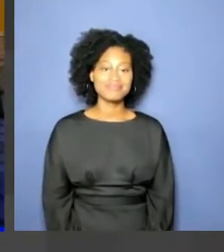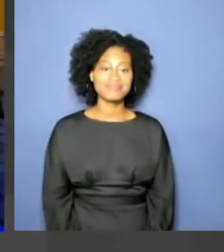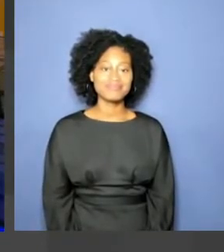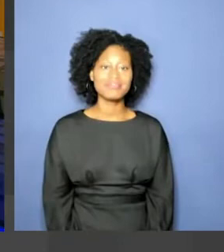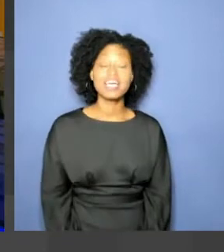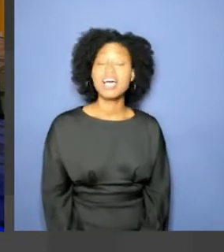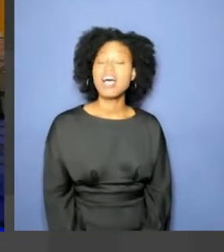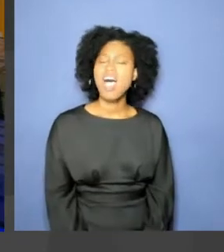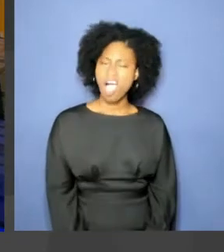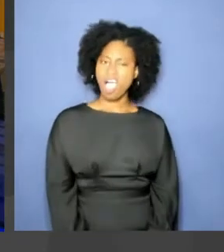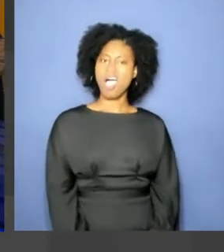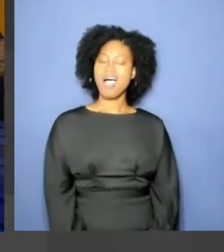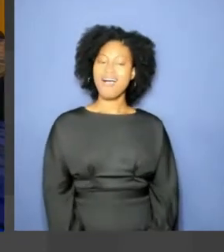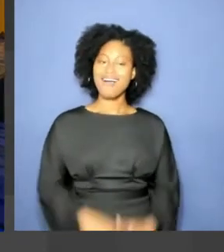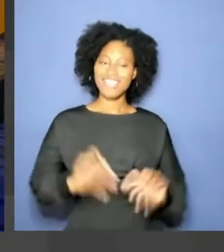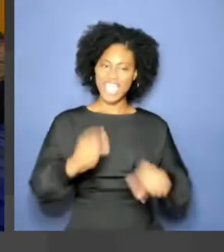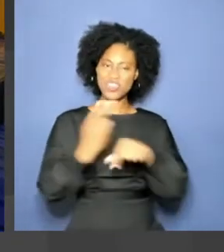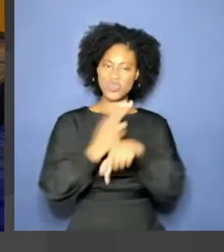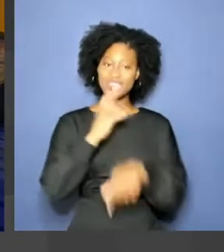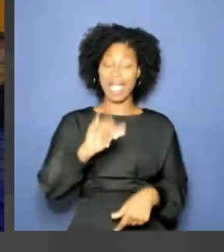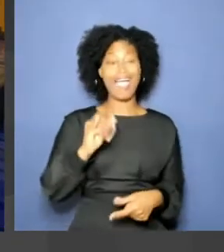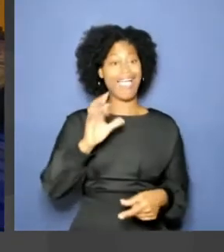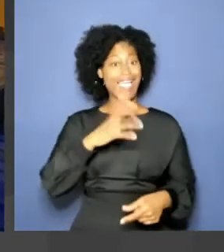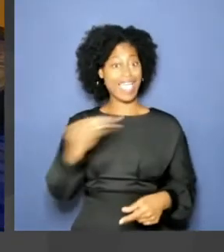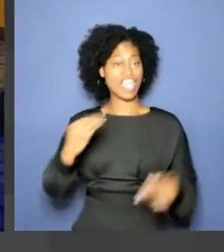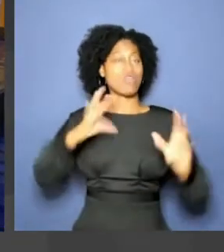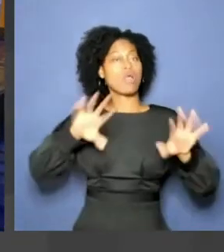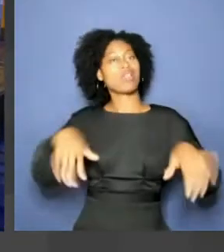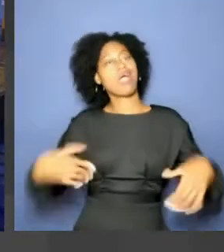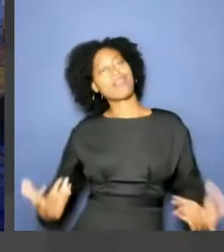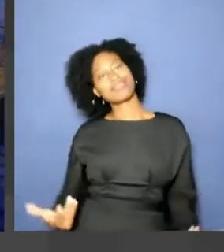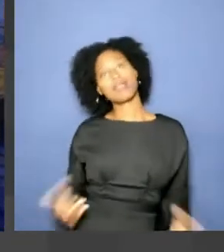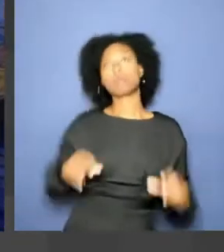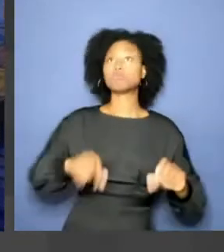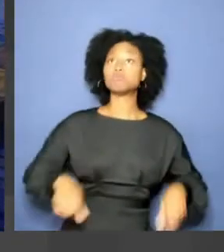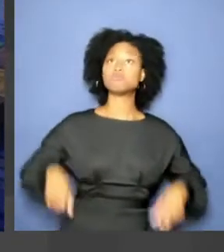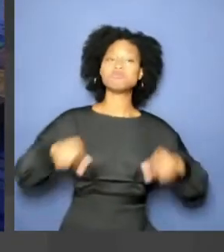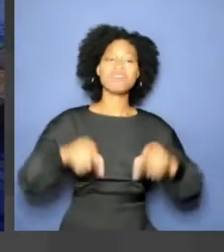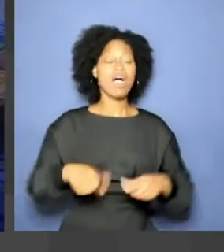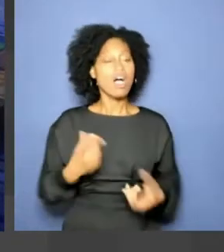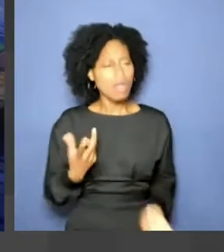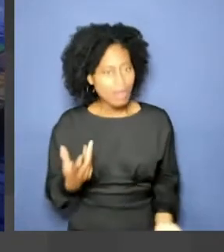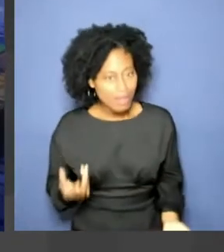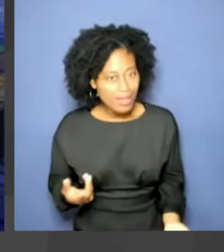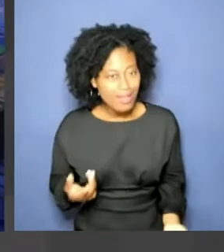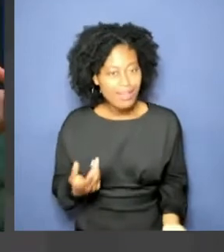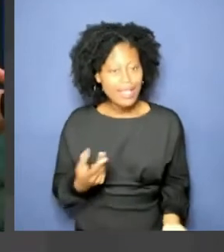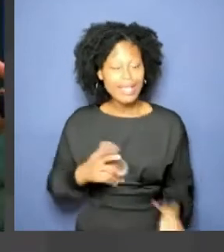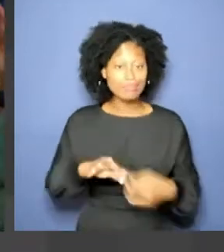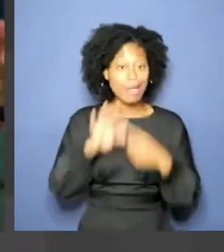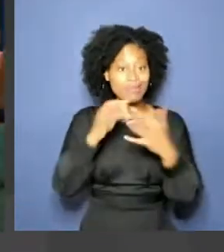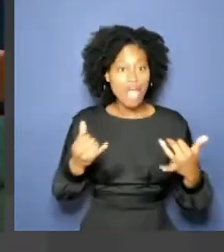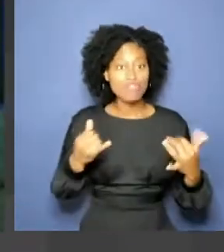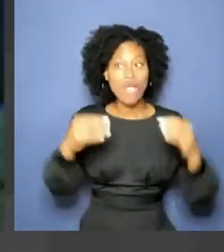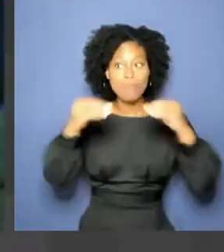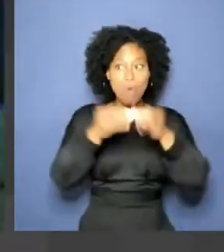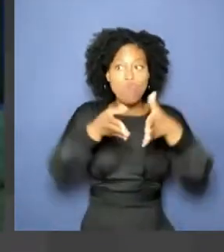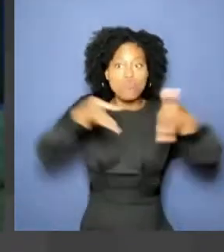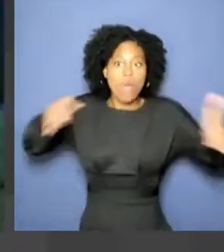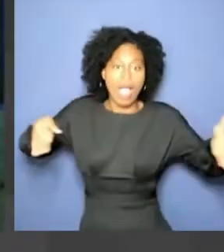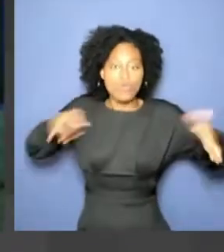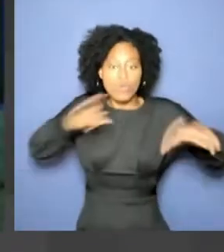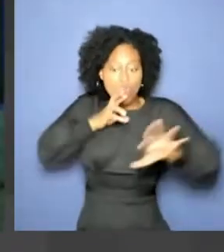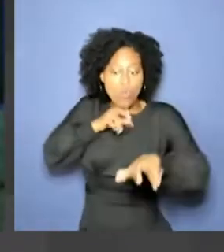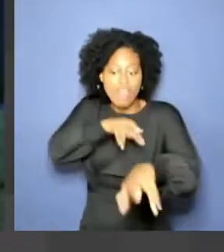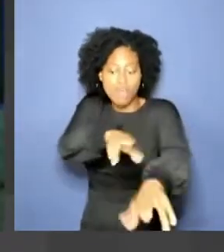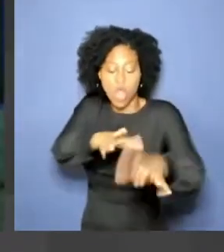So useful. And relaxing. Yes, and especially now, you know, in Caves and Cliffs Part 2, we have even wider rivers, so it's easier to travel on water,